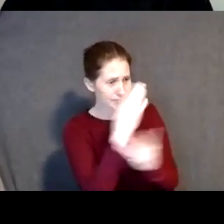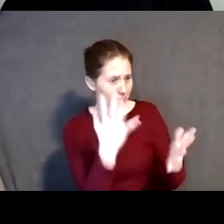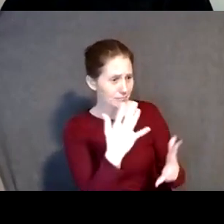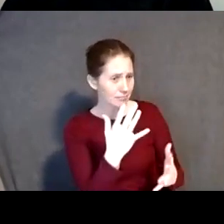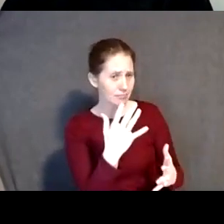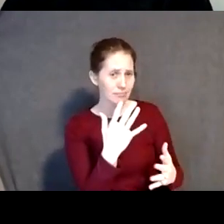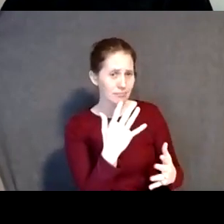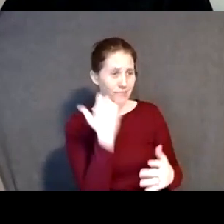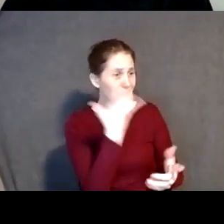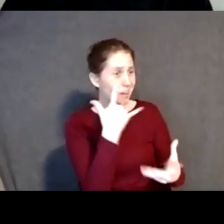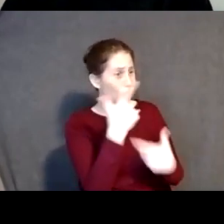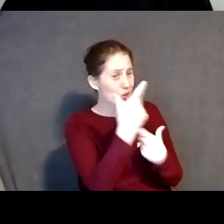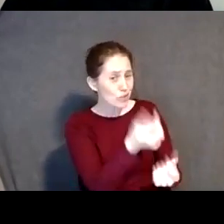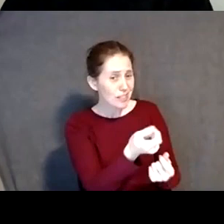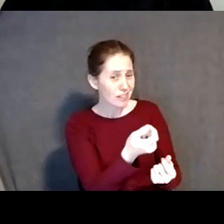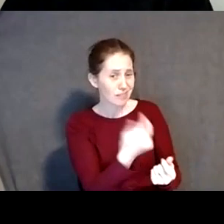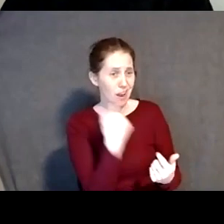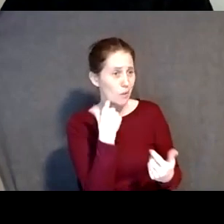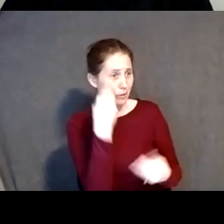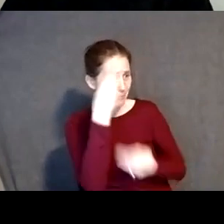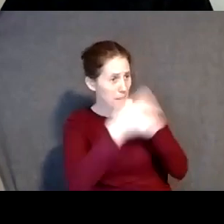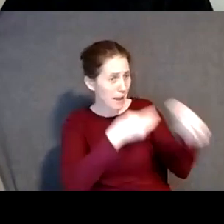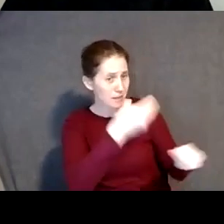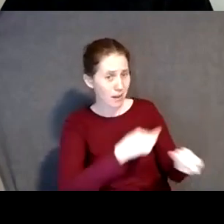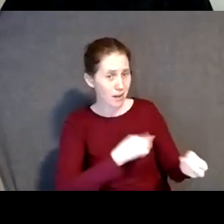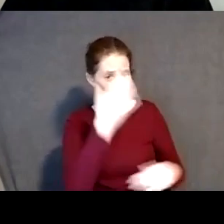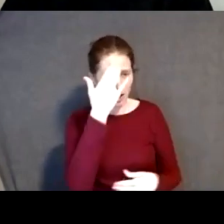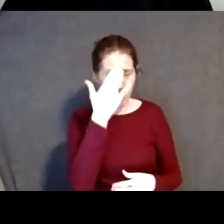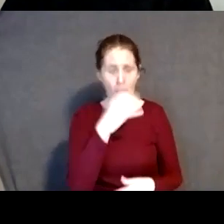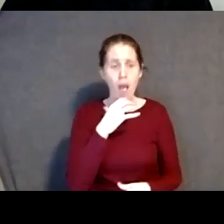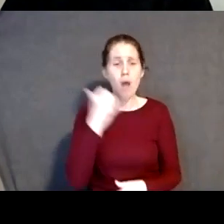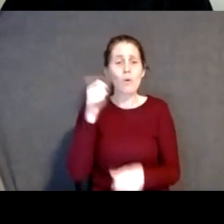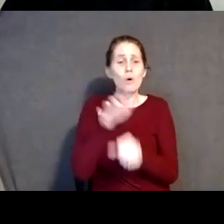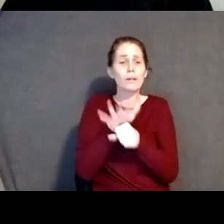interested. I'll teach them what I've learned.